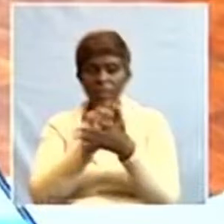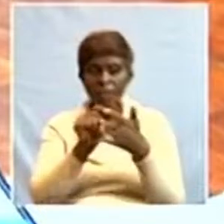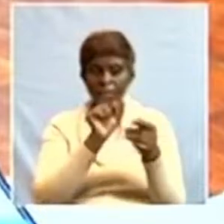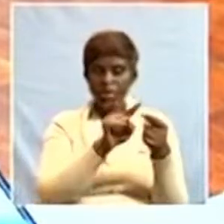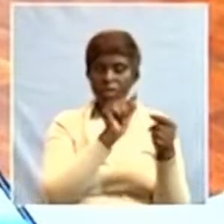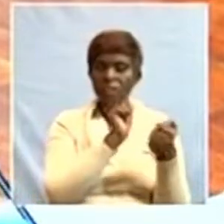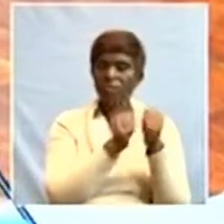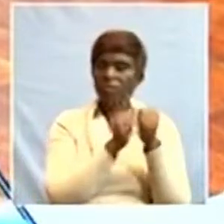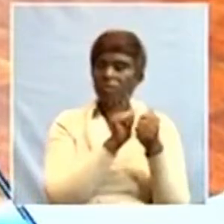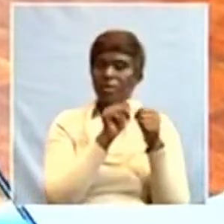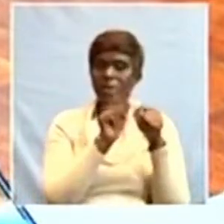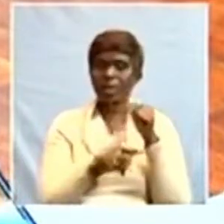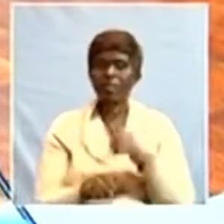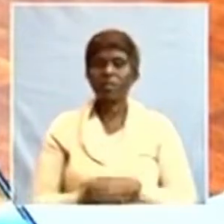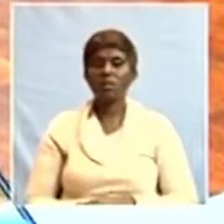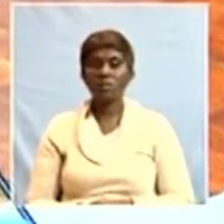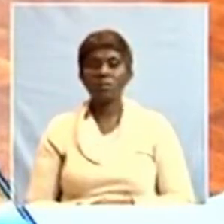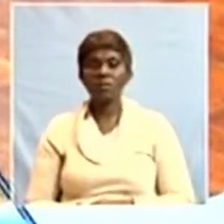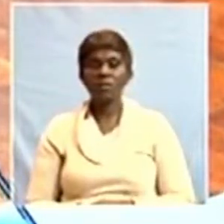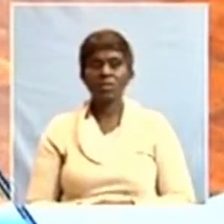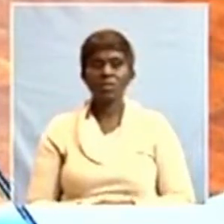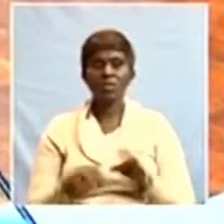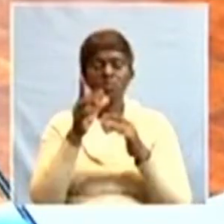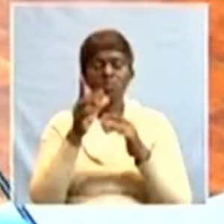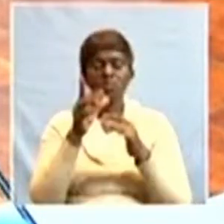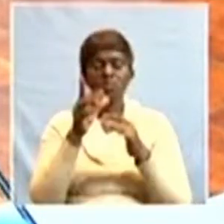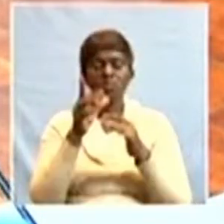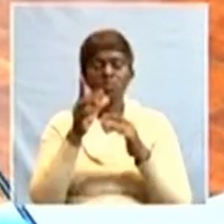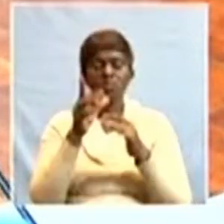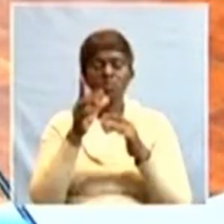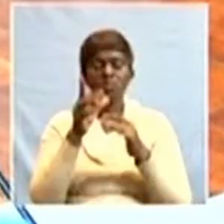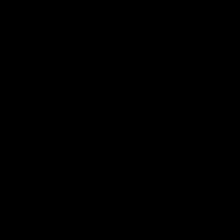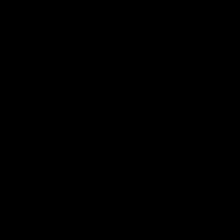query. Did you share with them the guidelines?